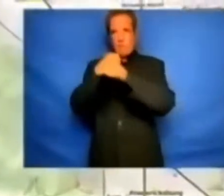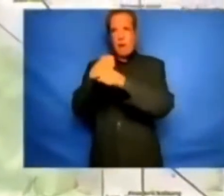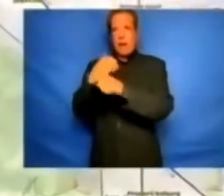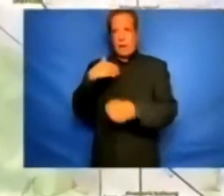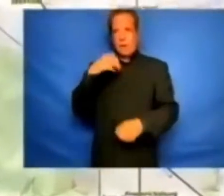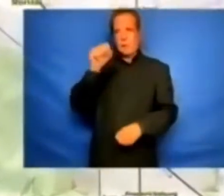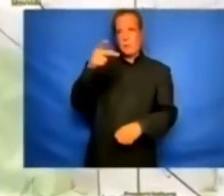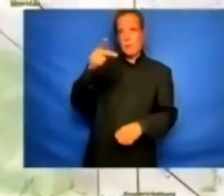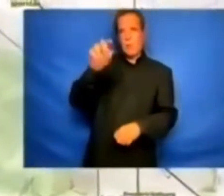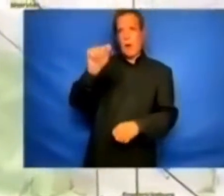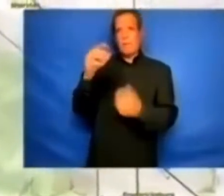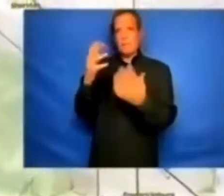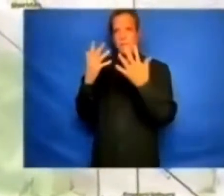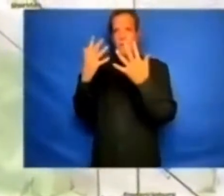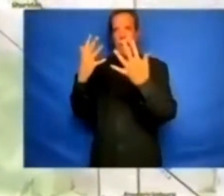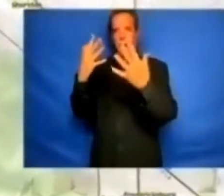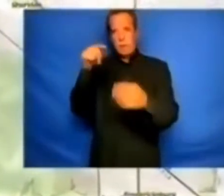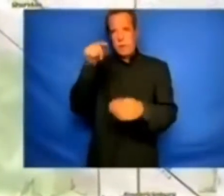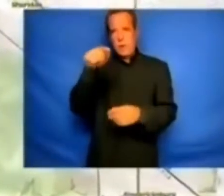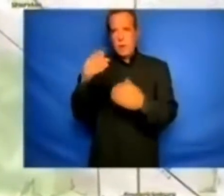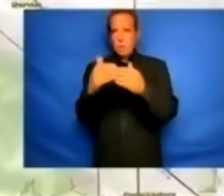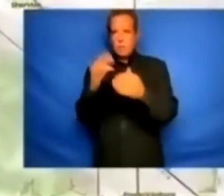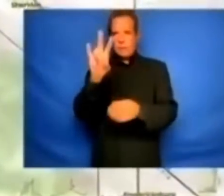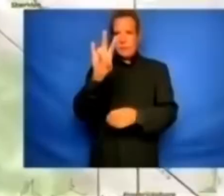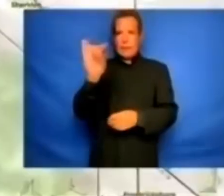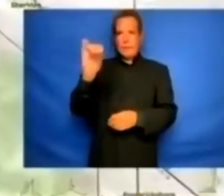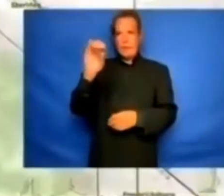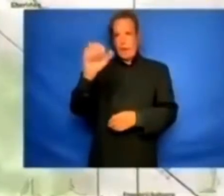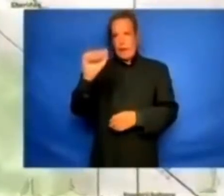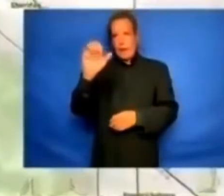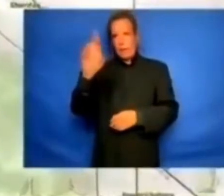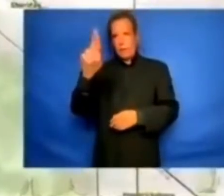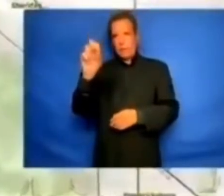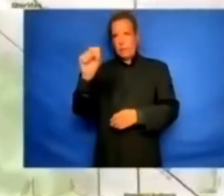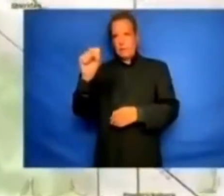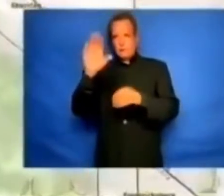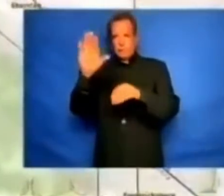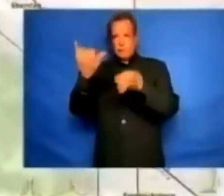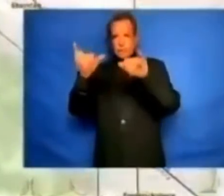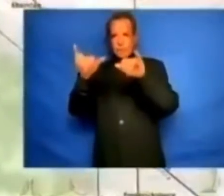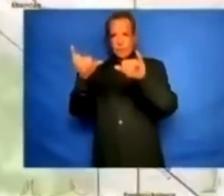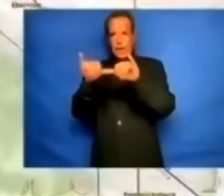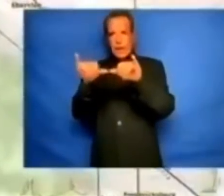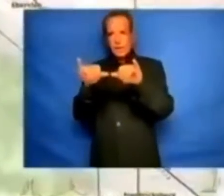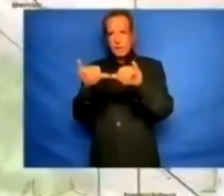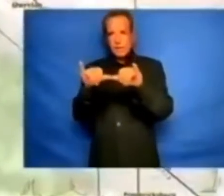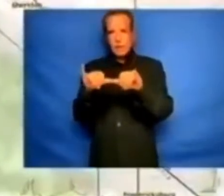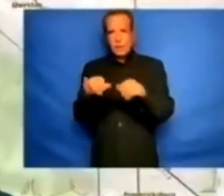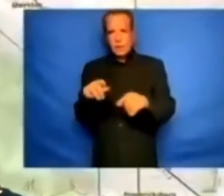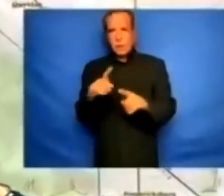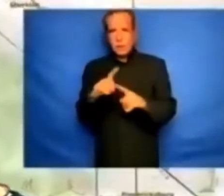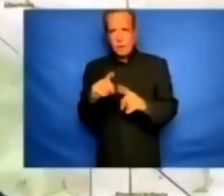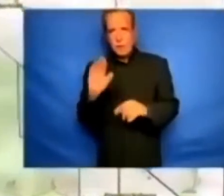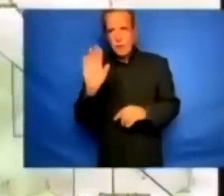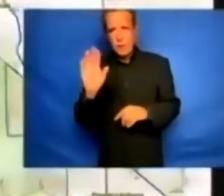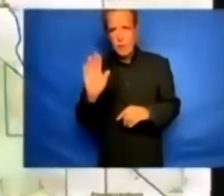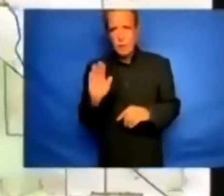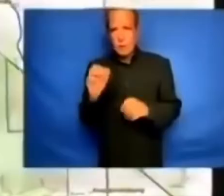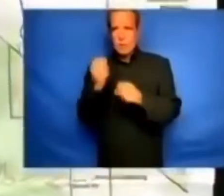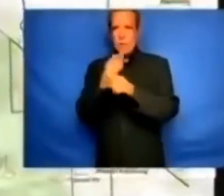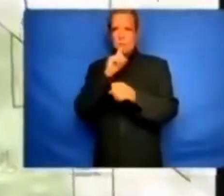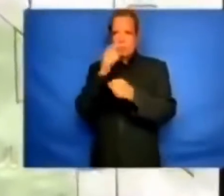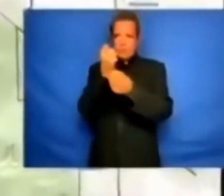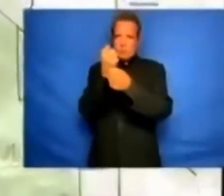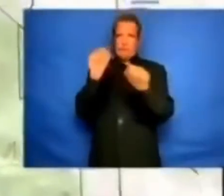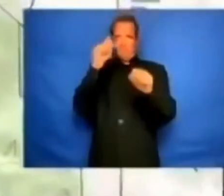approximately 70 acres in size. There is rock kind of at the head of it, but we're going to go ahead and do everything we can to secure that area. As we